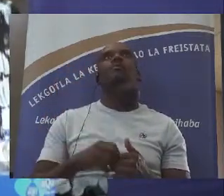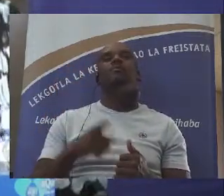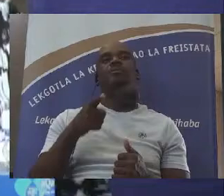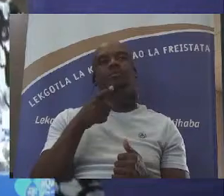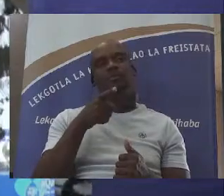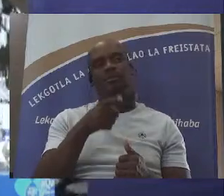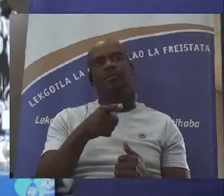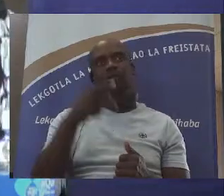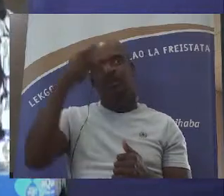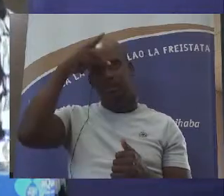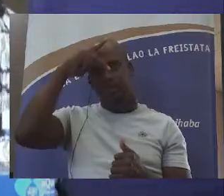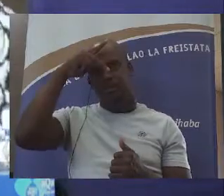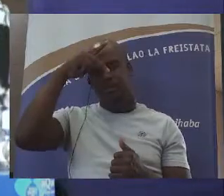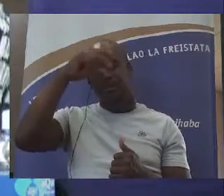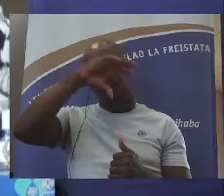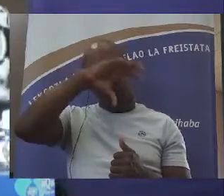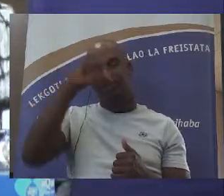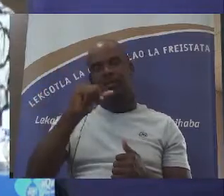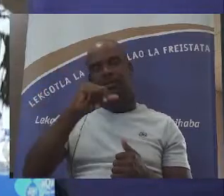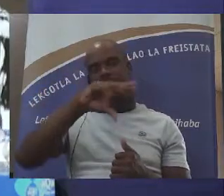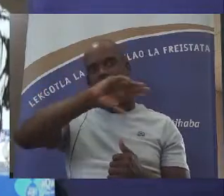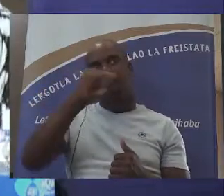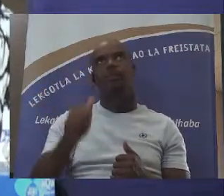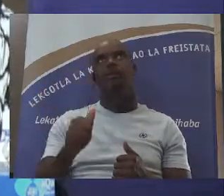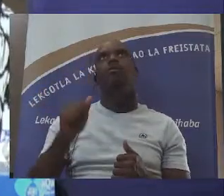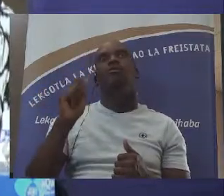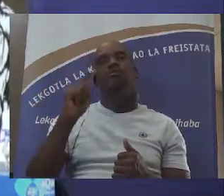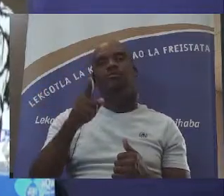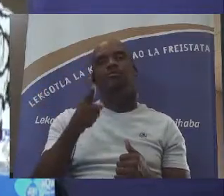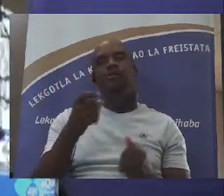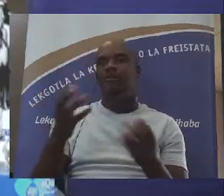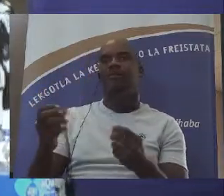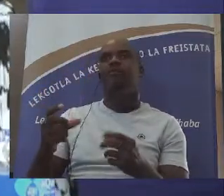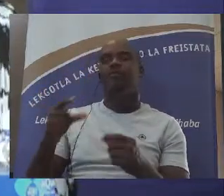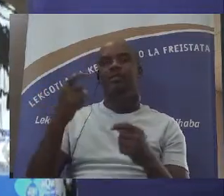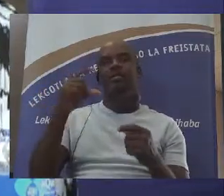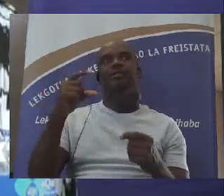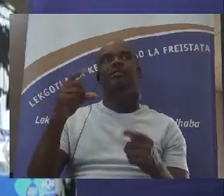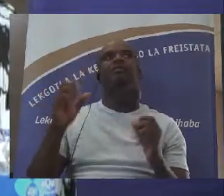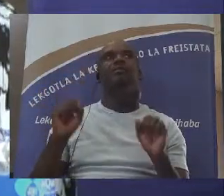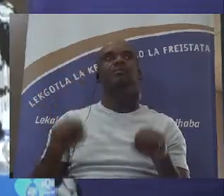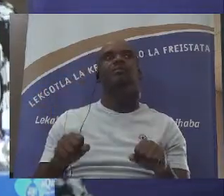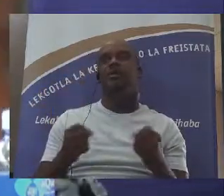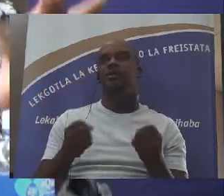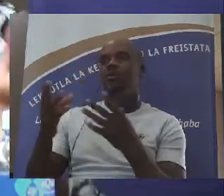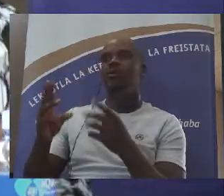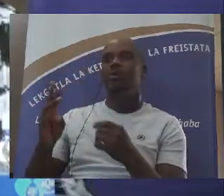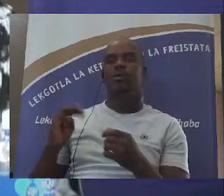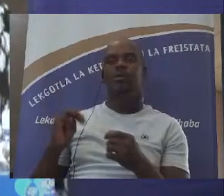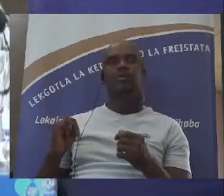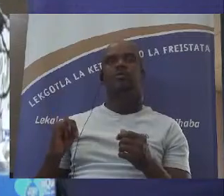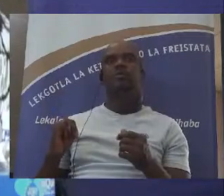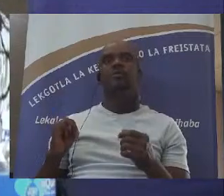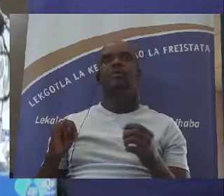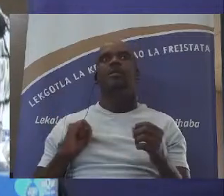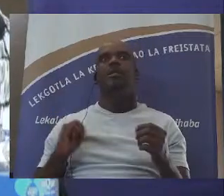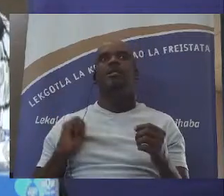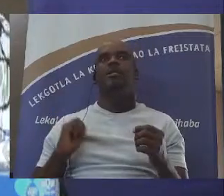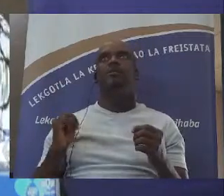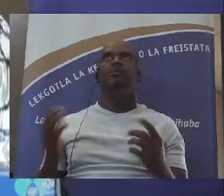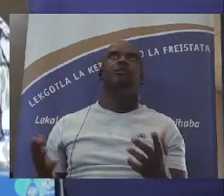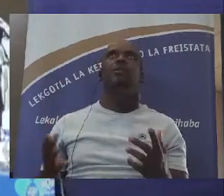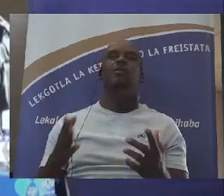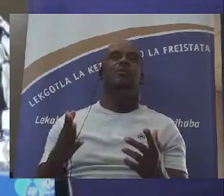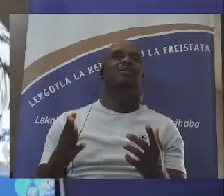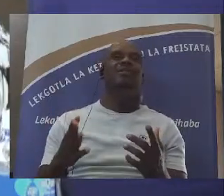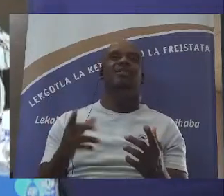one that administers the licensing and then recommend to the minister whether to grant or not grant